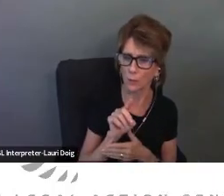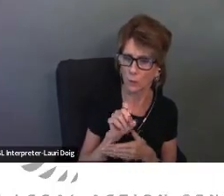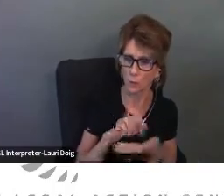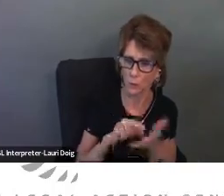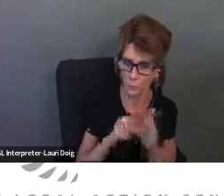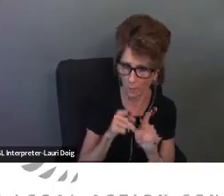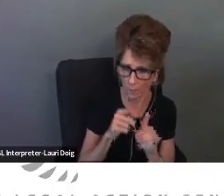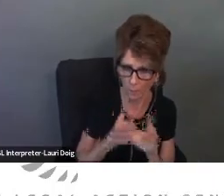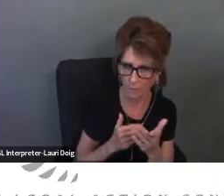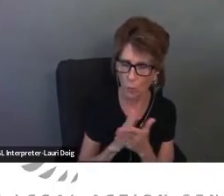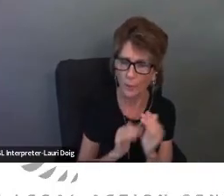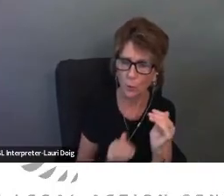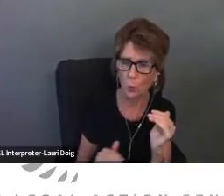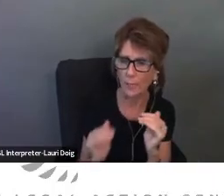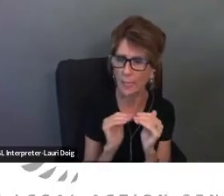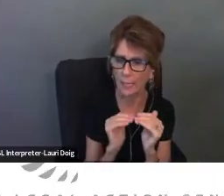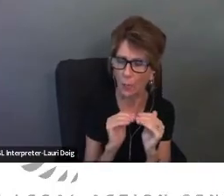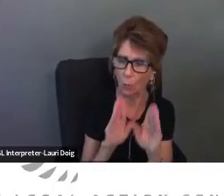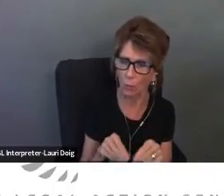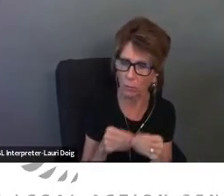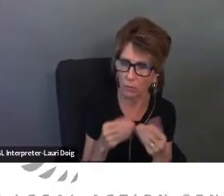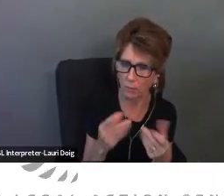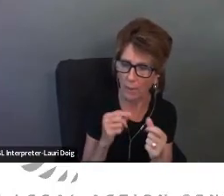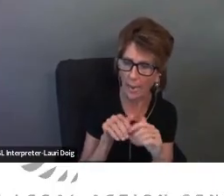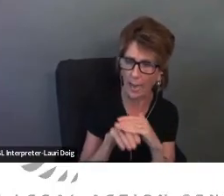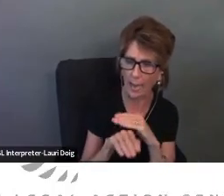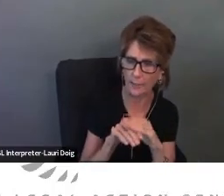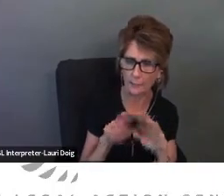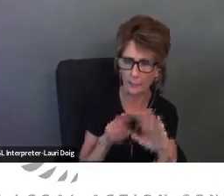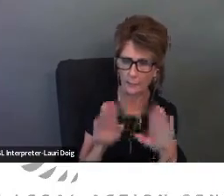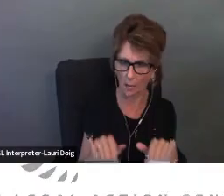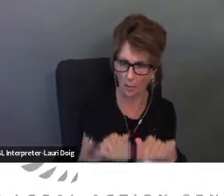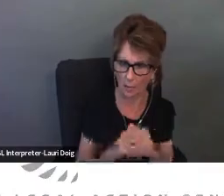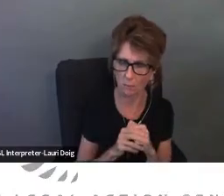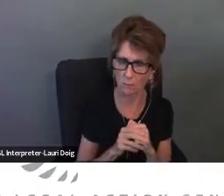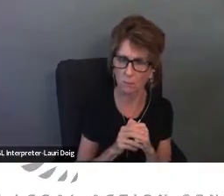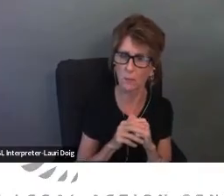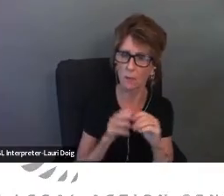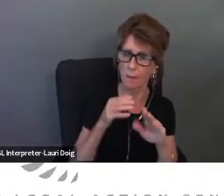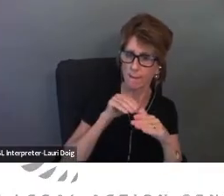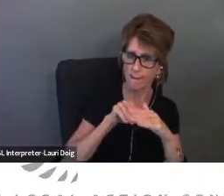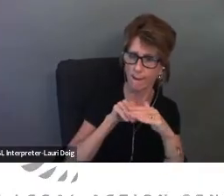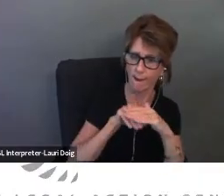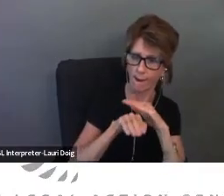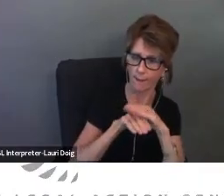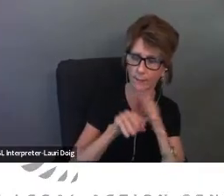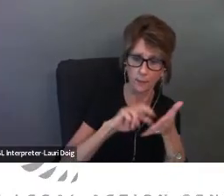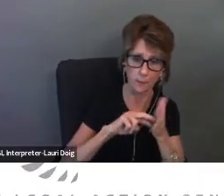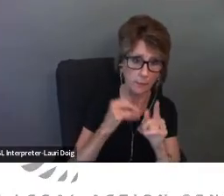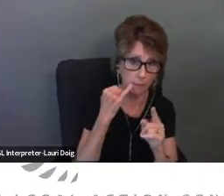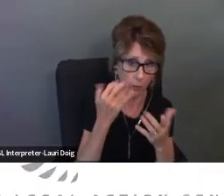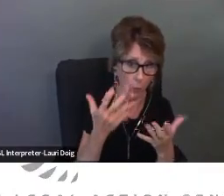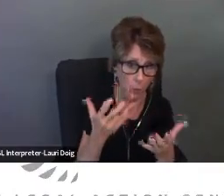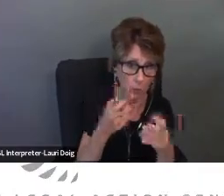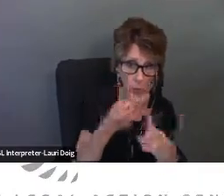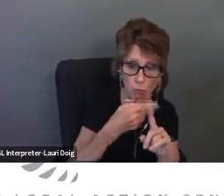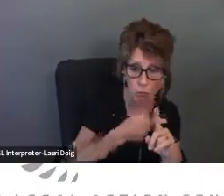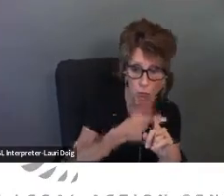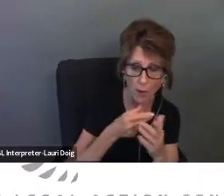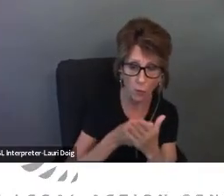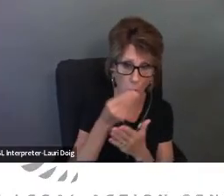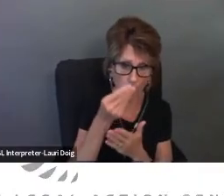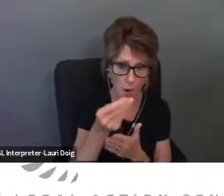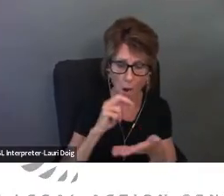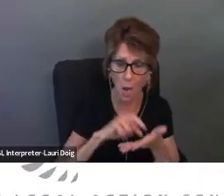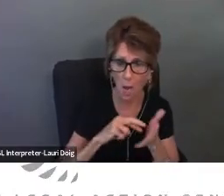access to housing. And access, we generally talk about if you want to rent a home or buy a home, you should not be